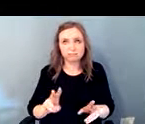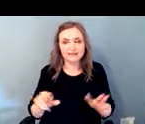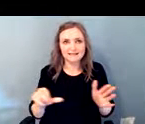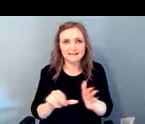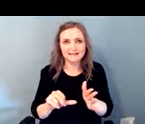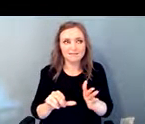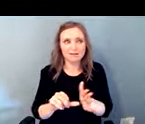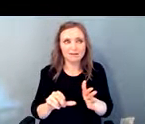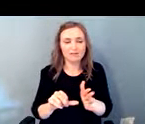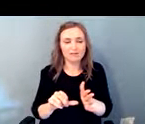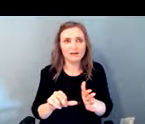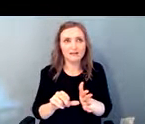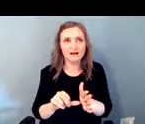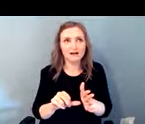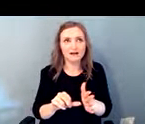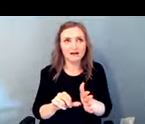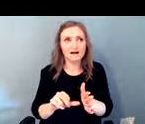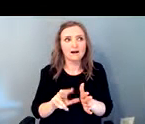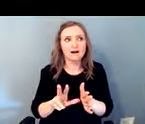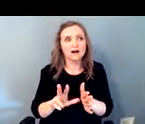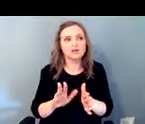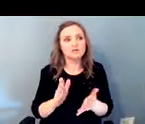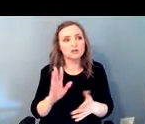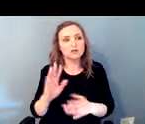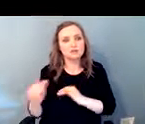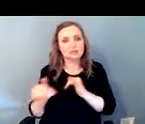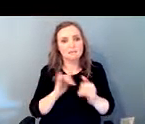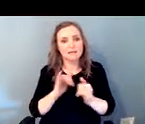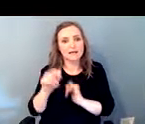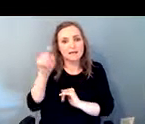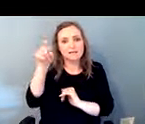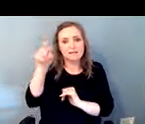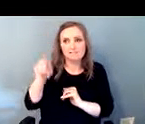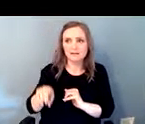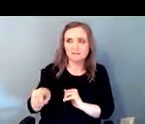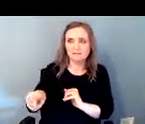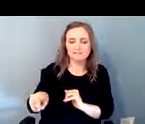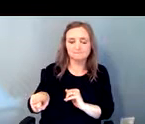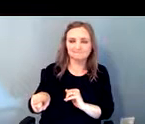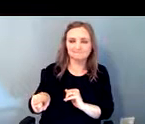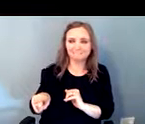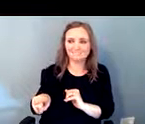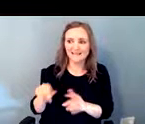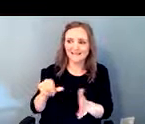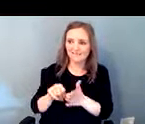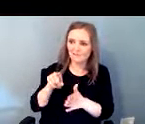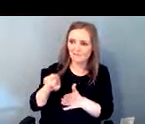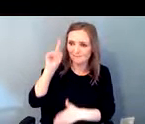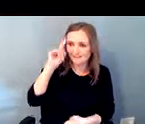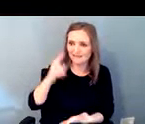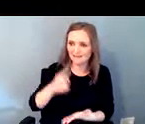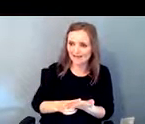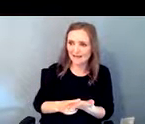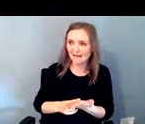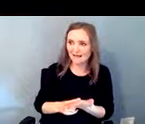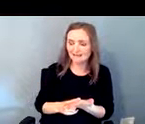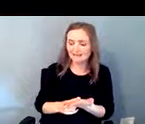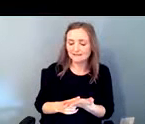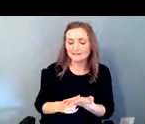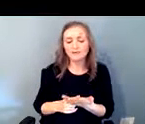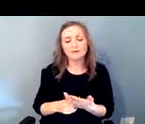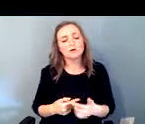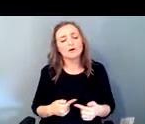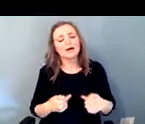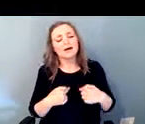that decision. Now, that sounds very pompous and isn't meant to sound like that. But I have many patients